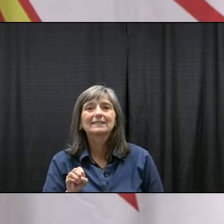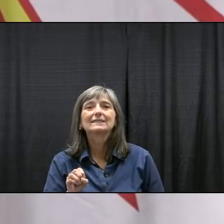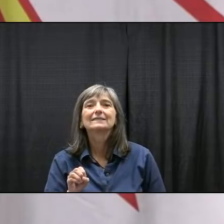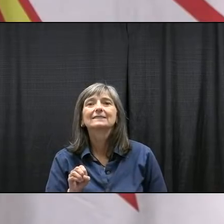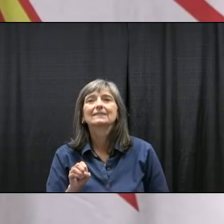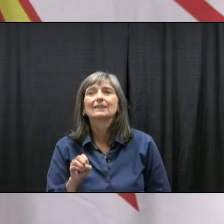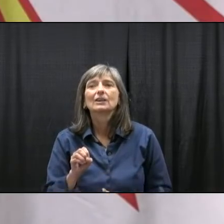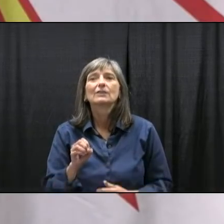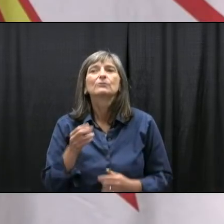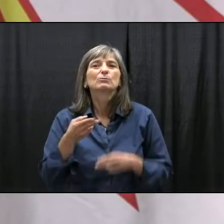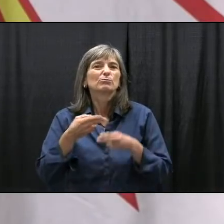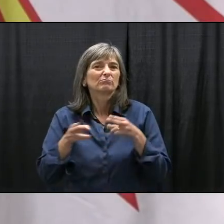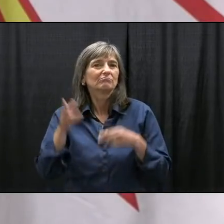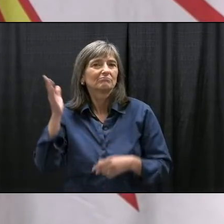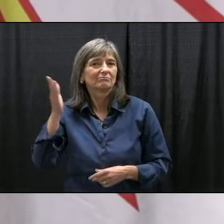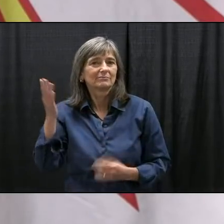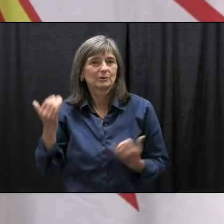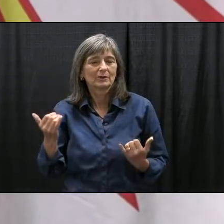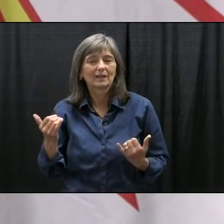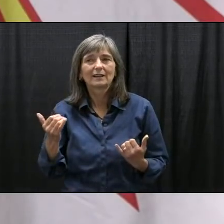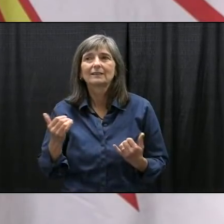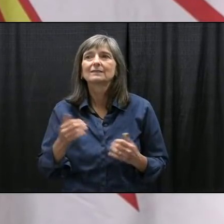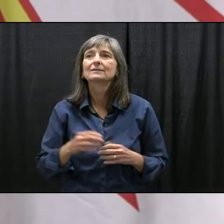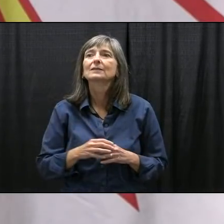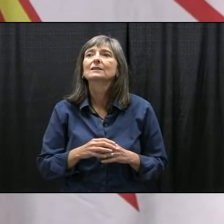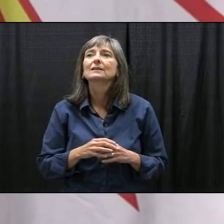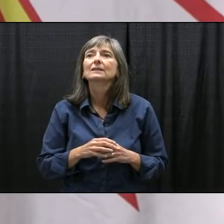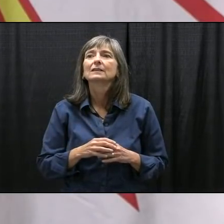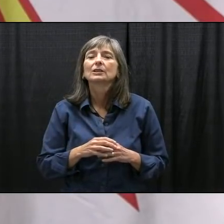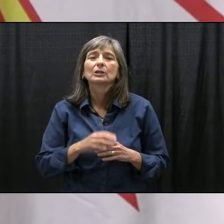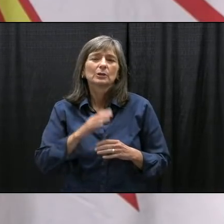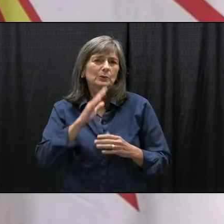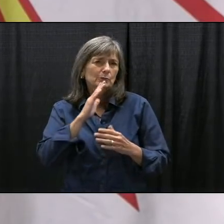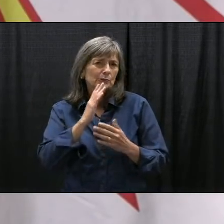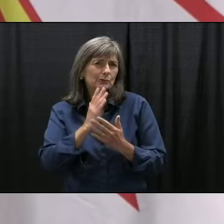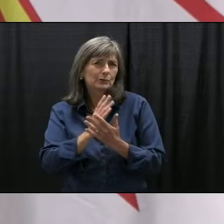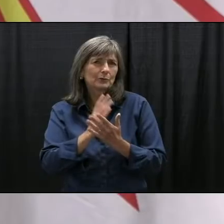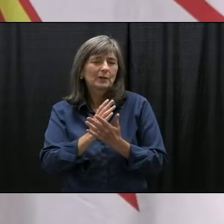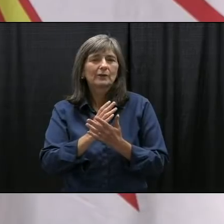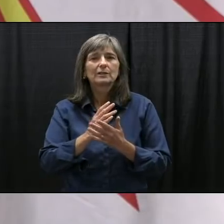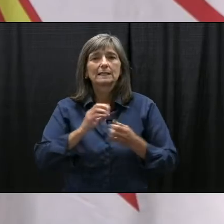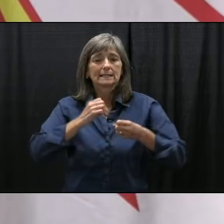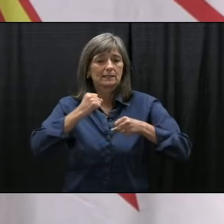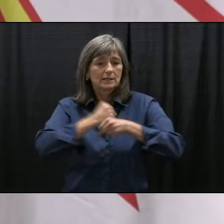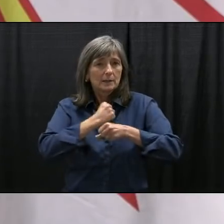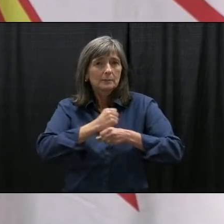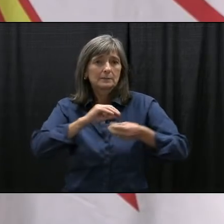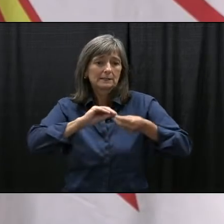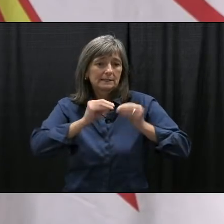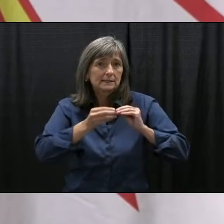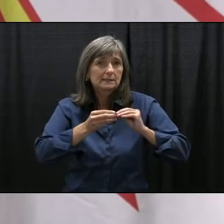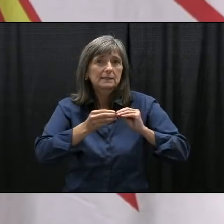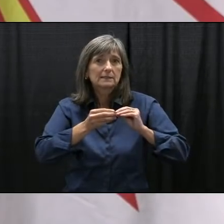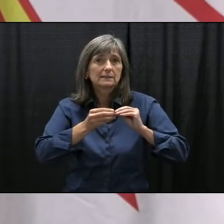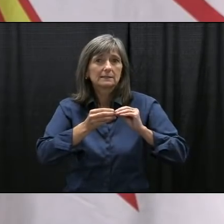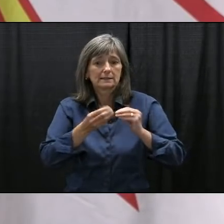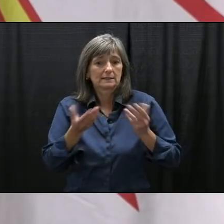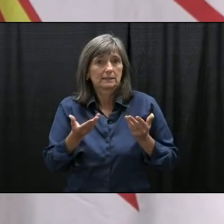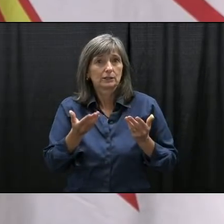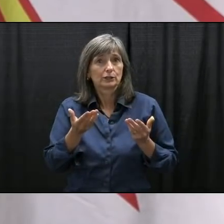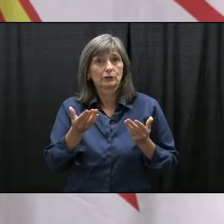brief presentation today is just highlighting a couple of aspects regarding the epidemiology of COVID-19 in our